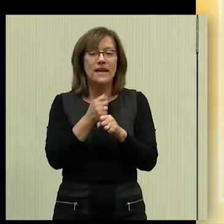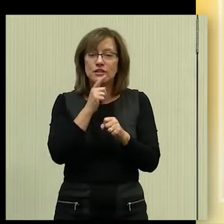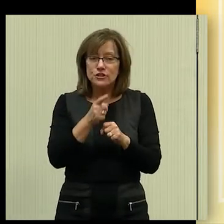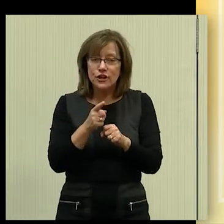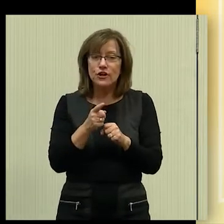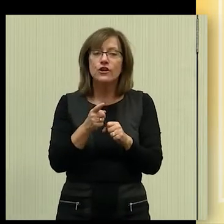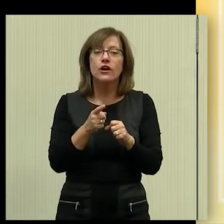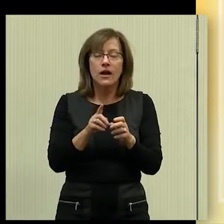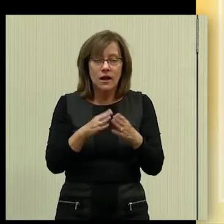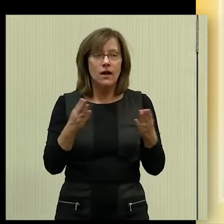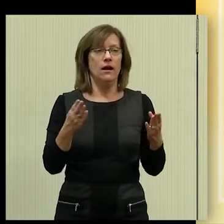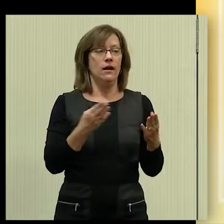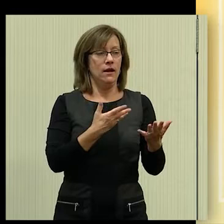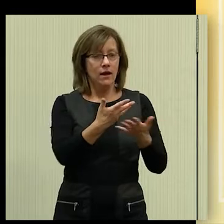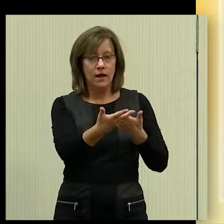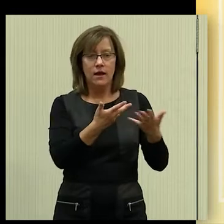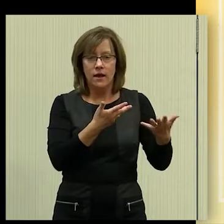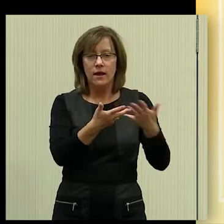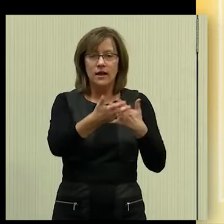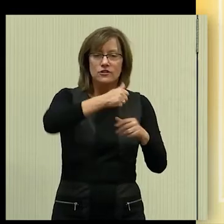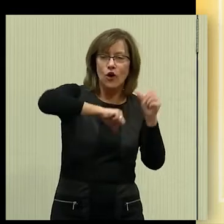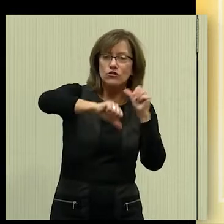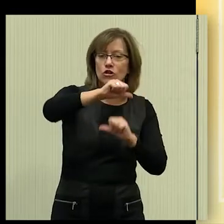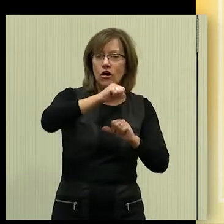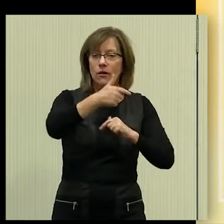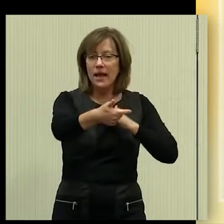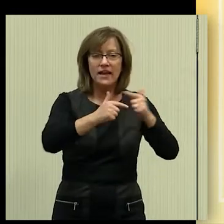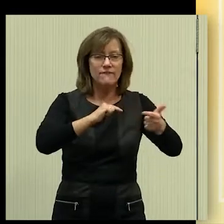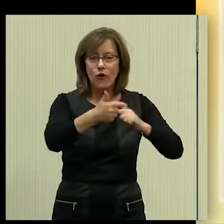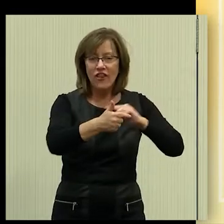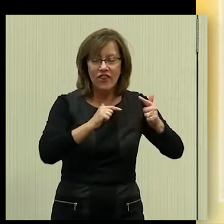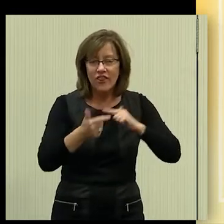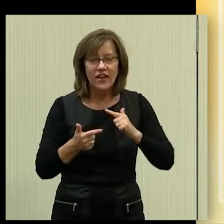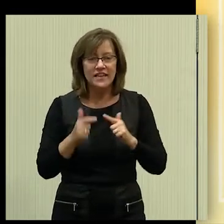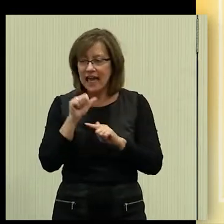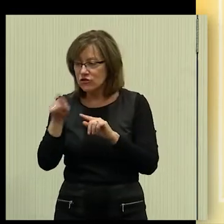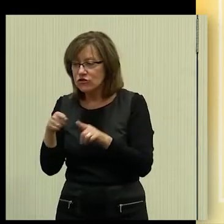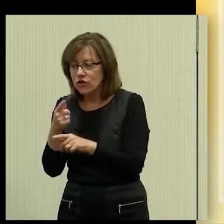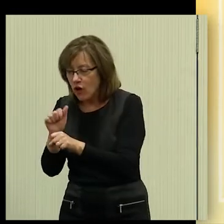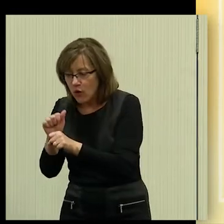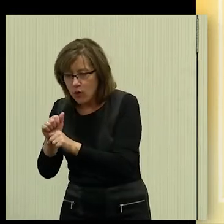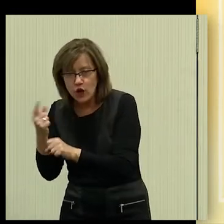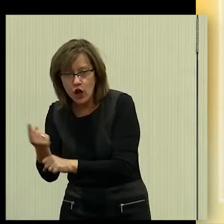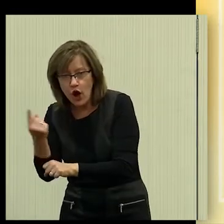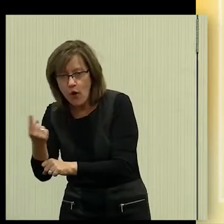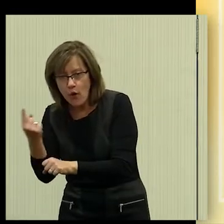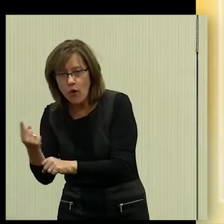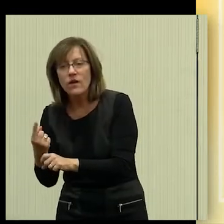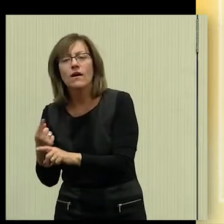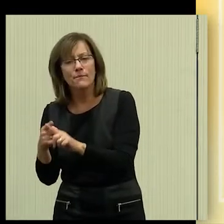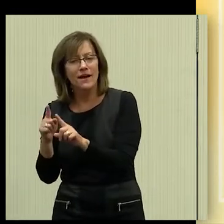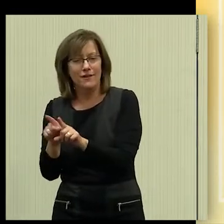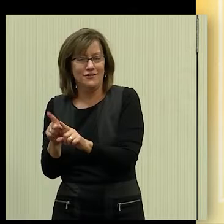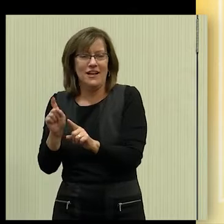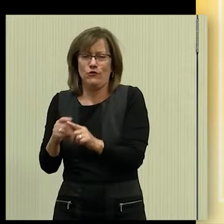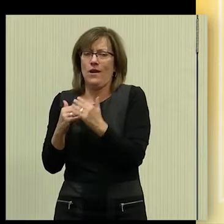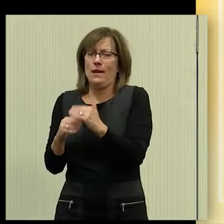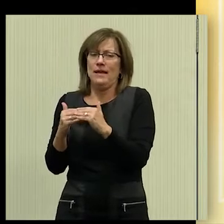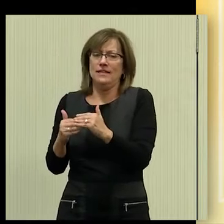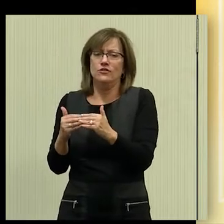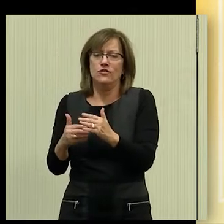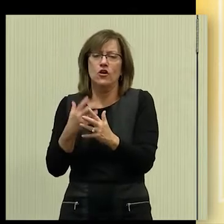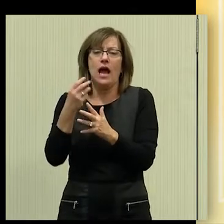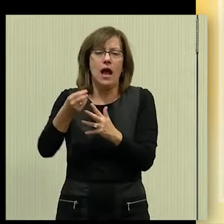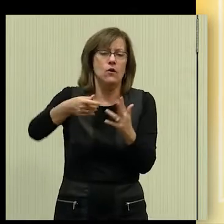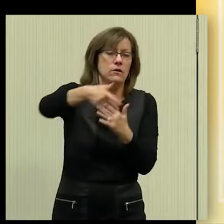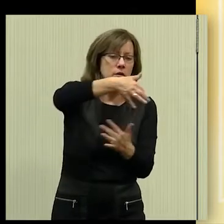some sharing, some social engagement. So variety of materials, but also being careful of limiting the materials. And